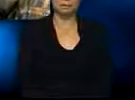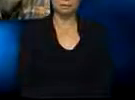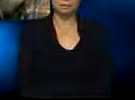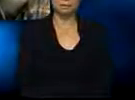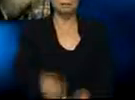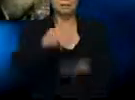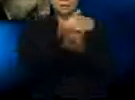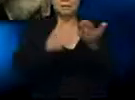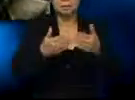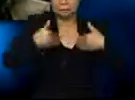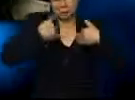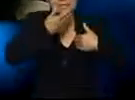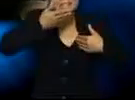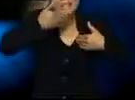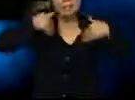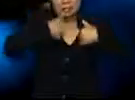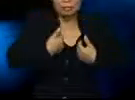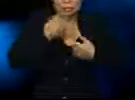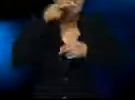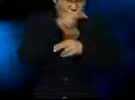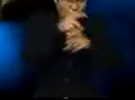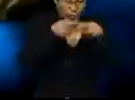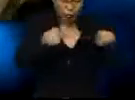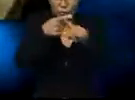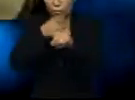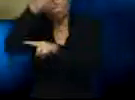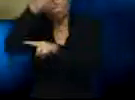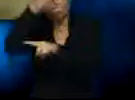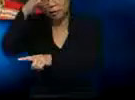Some young animals look different from their parents.